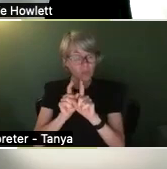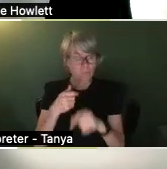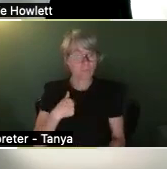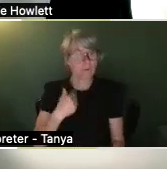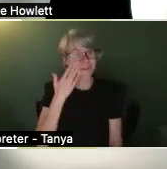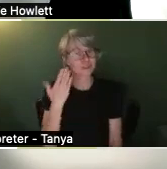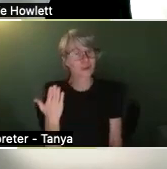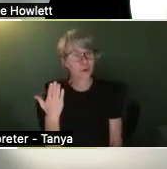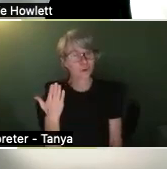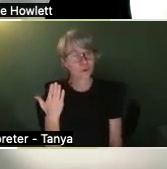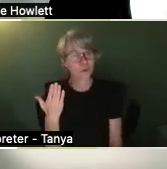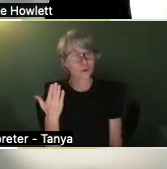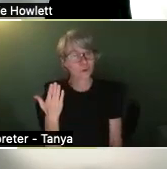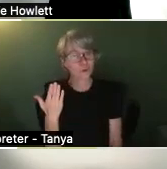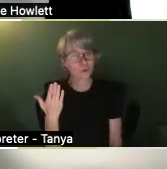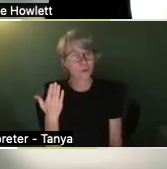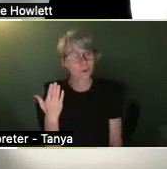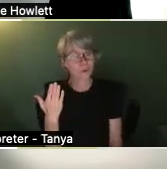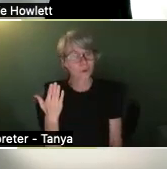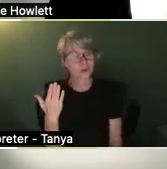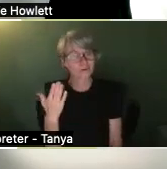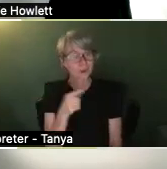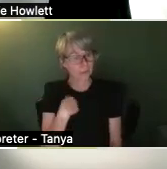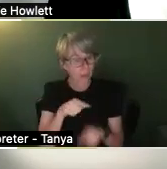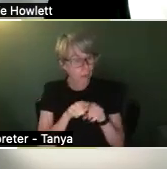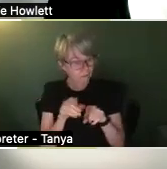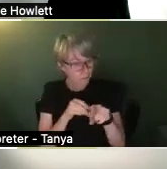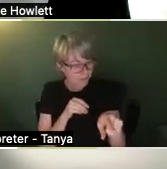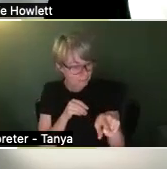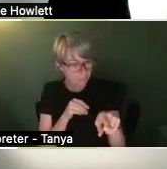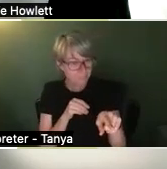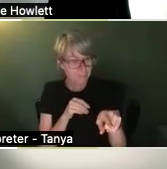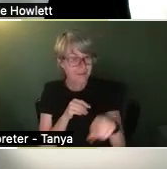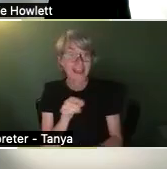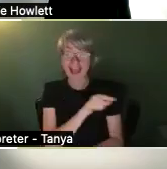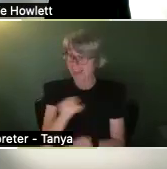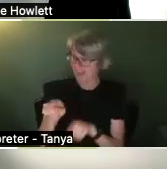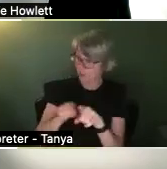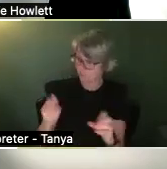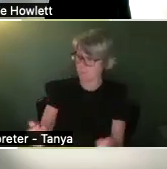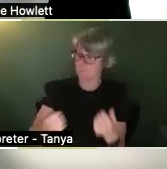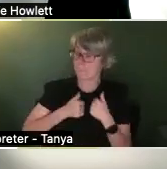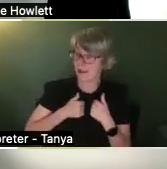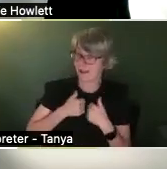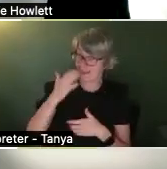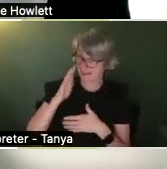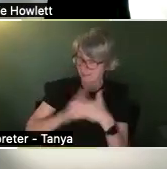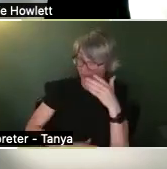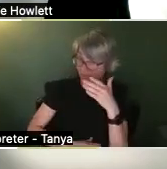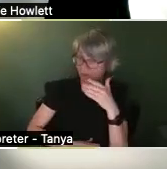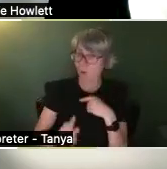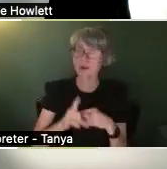And that student learned about my experience. It is so important to have people with intellectual